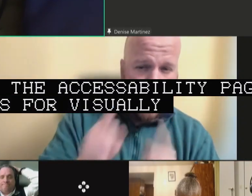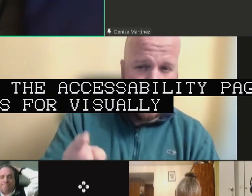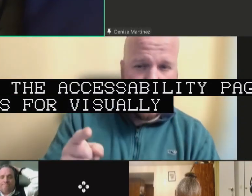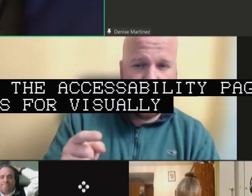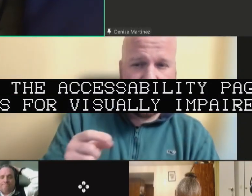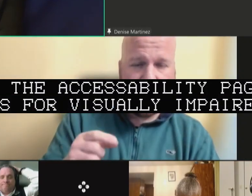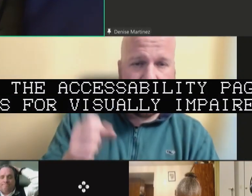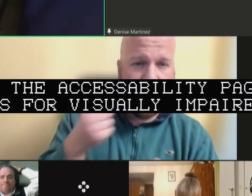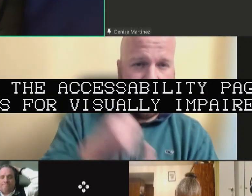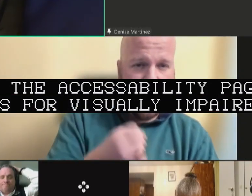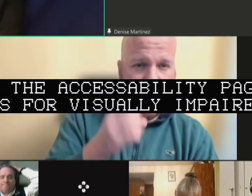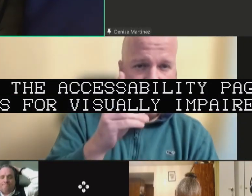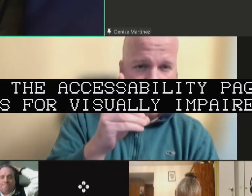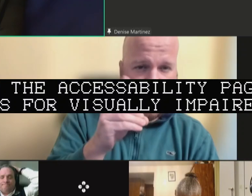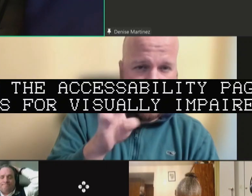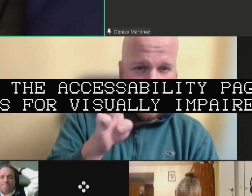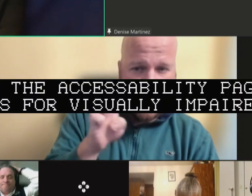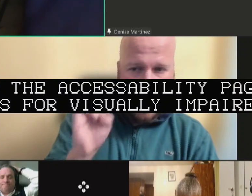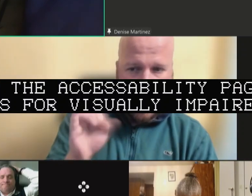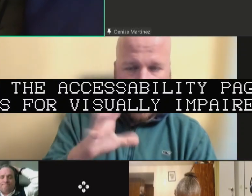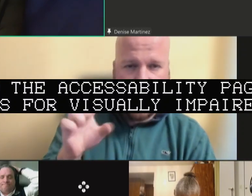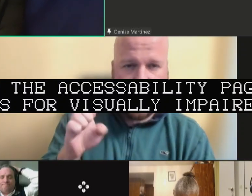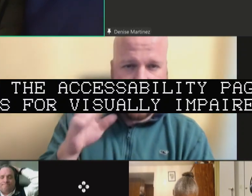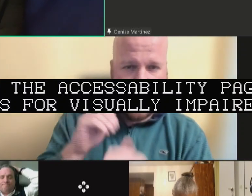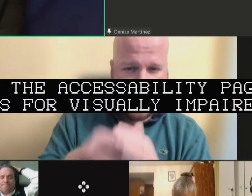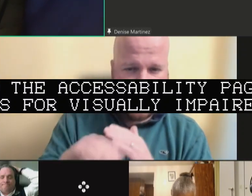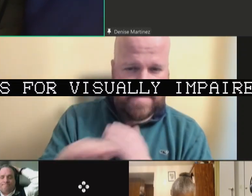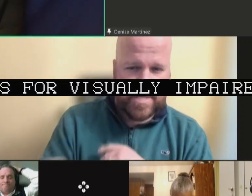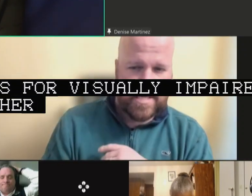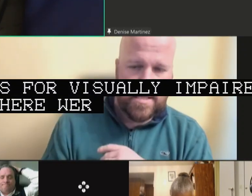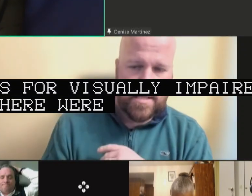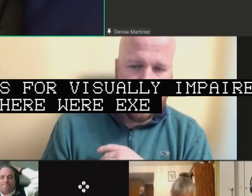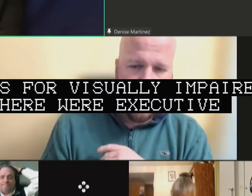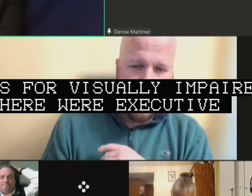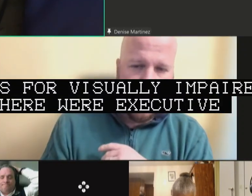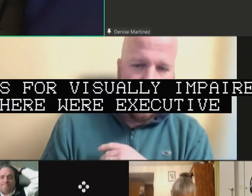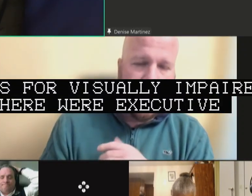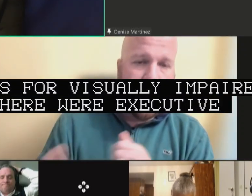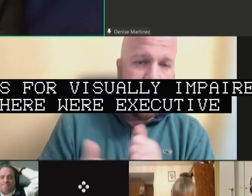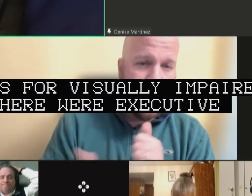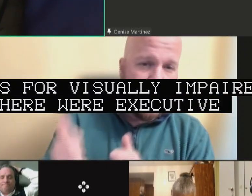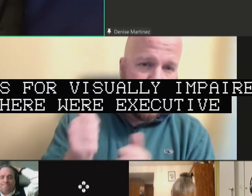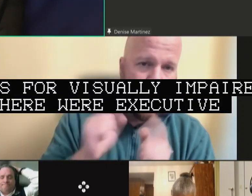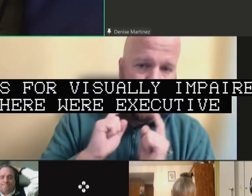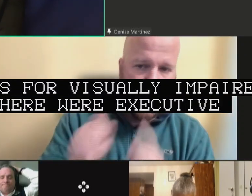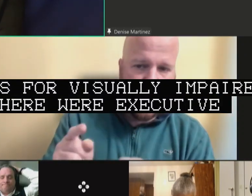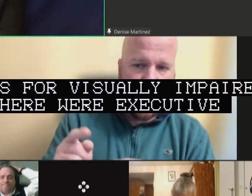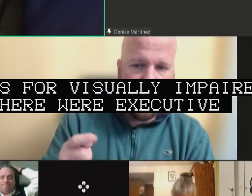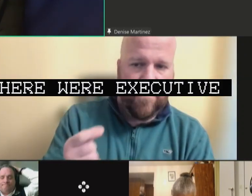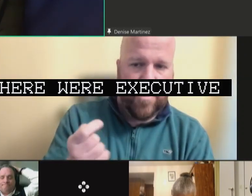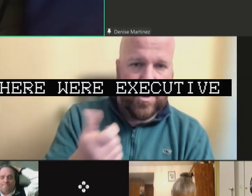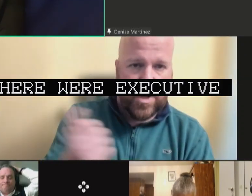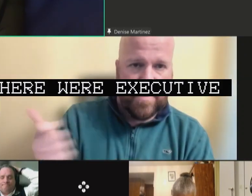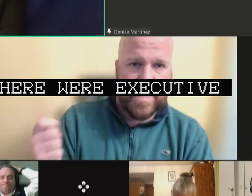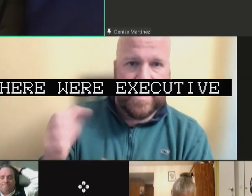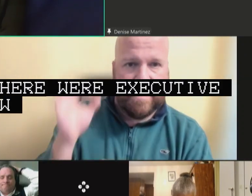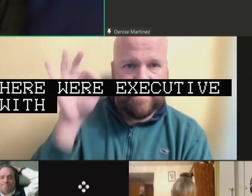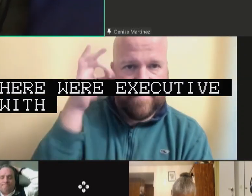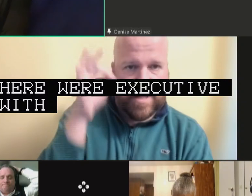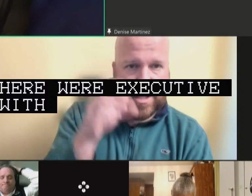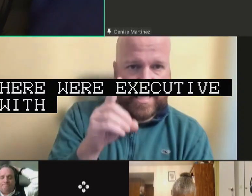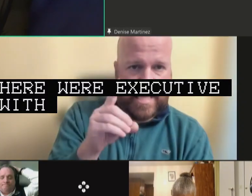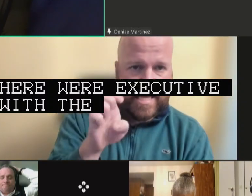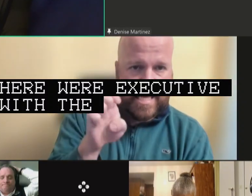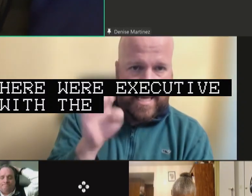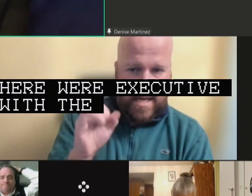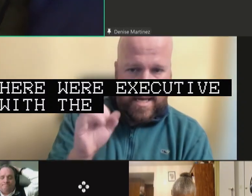Also, there were executive orders that have been impacting diversity, equity, inclusion, and accessibility. Executive